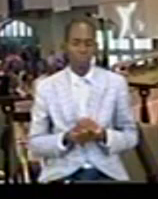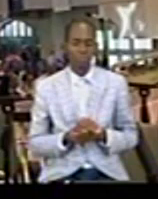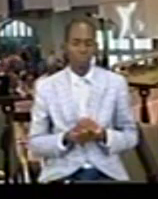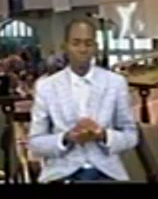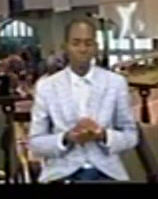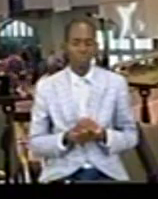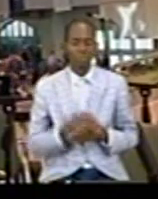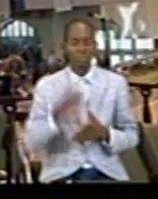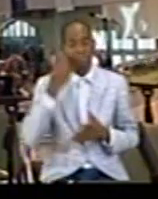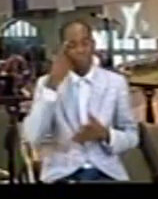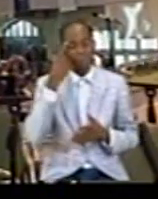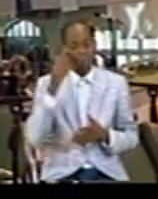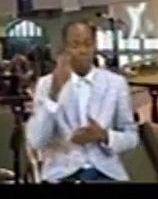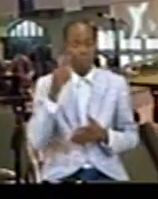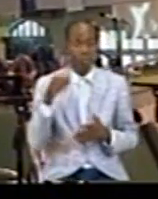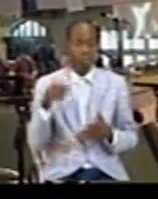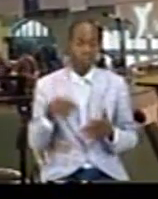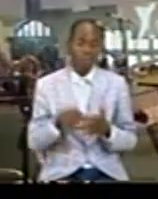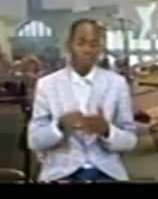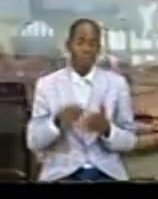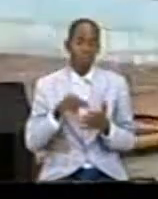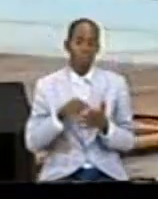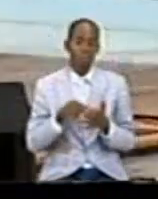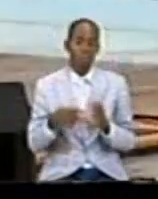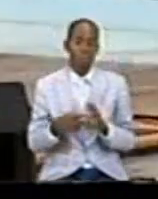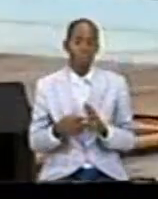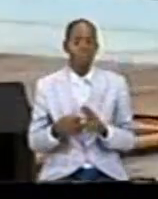For this purpose,